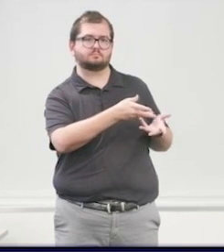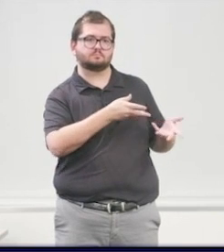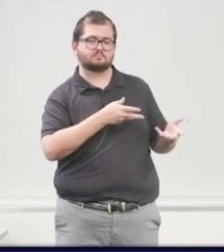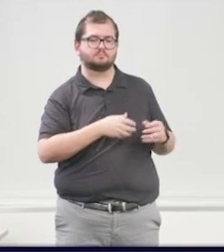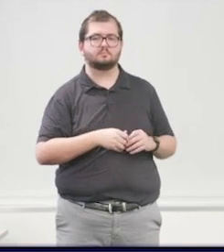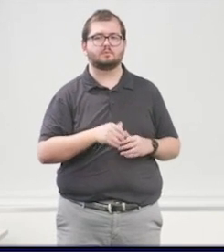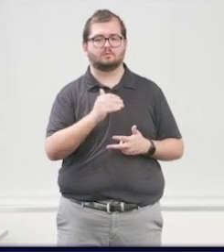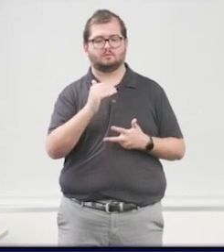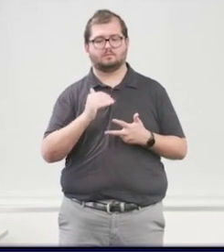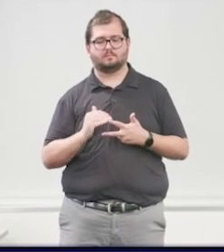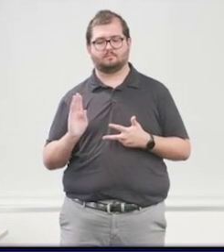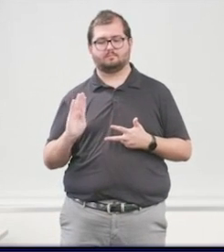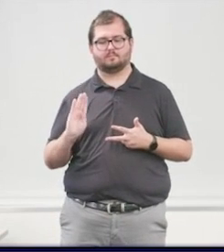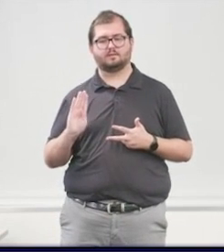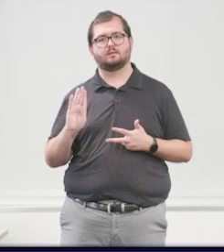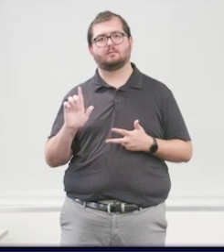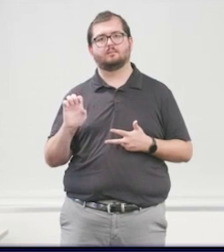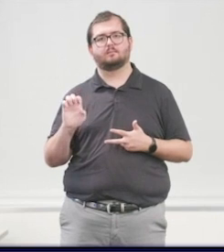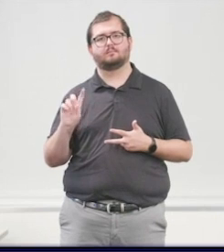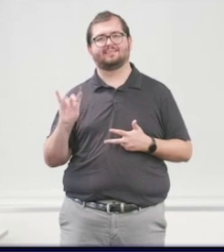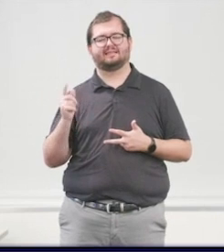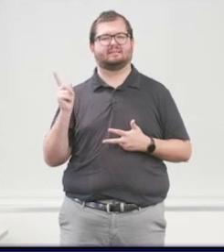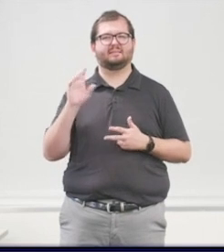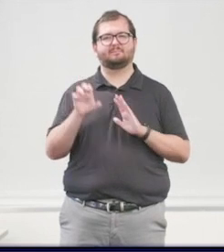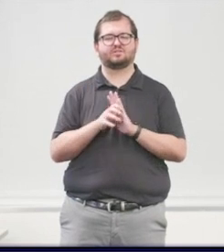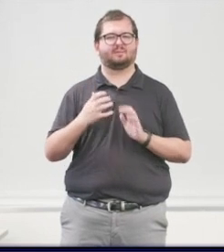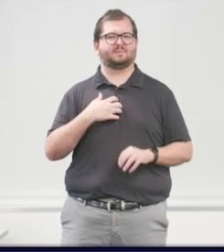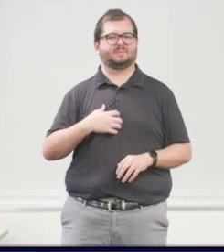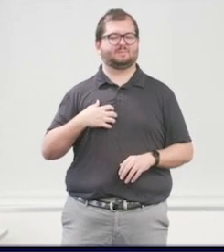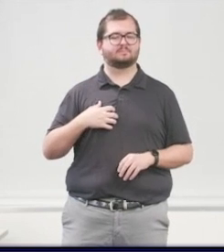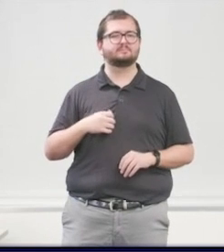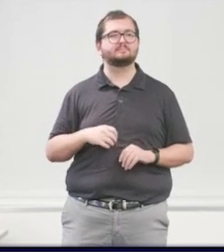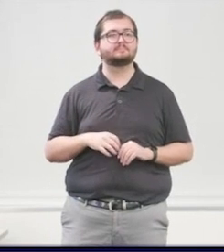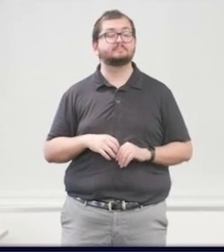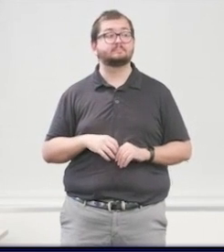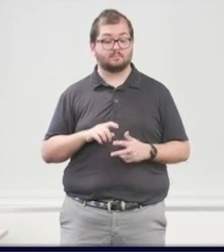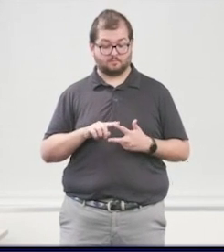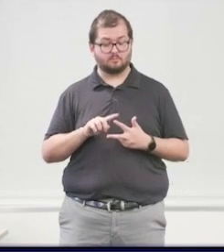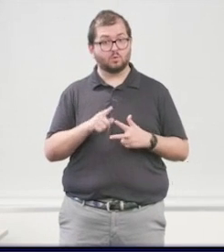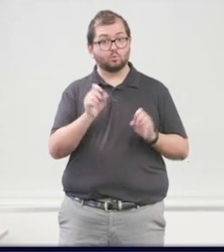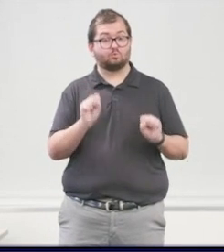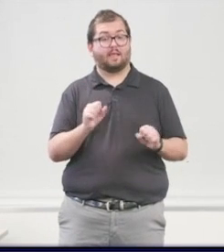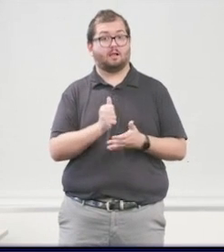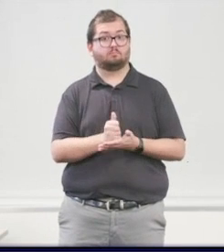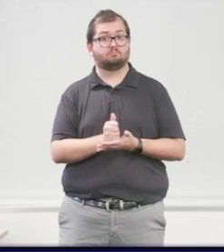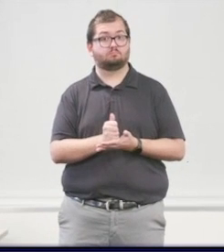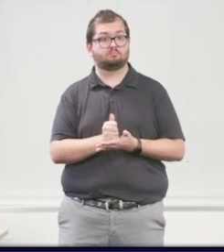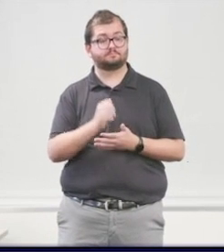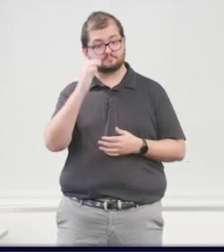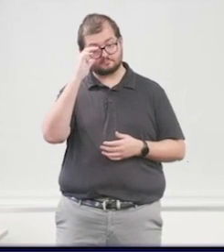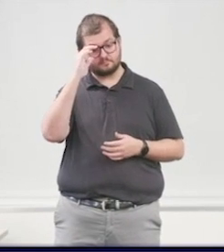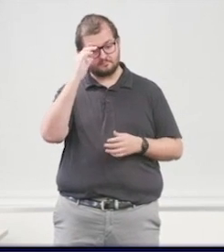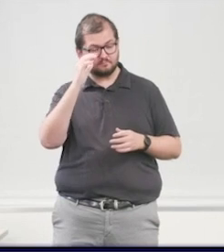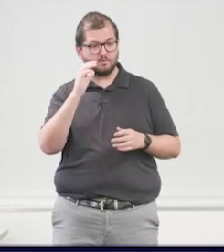Bleeding, that's one of the graphic images. And that one you could actually do something about. Find the